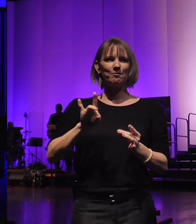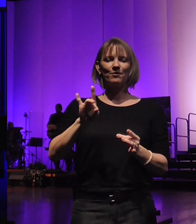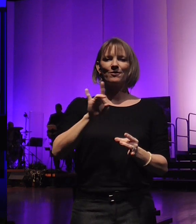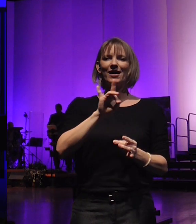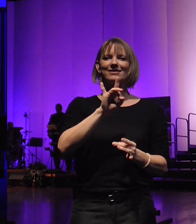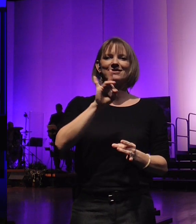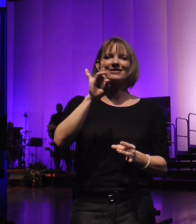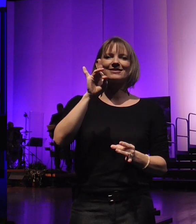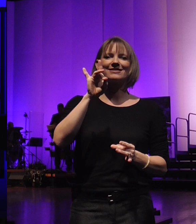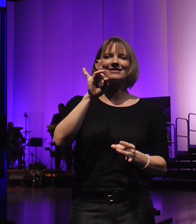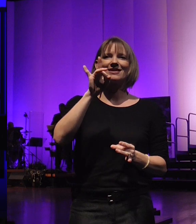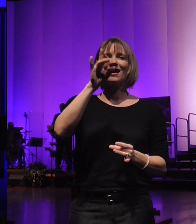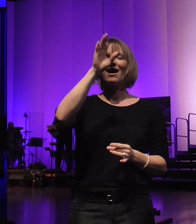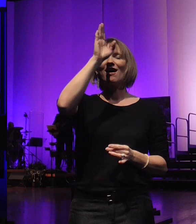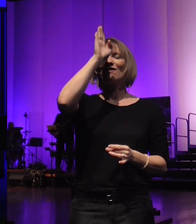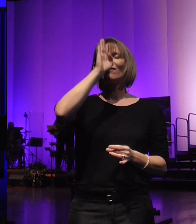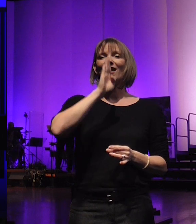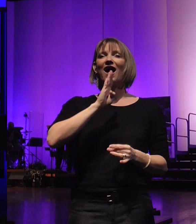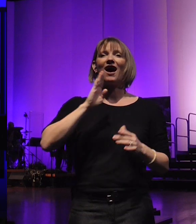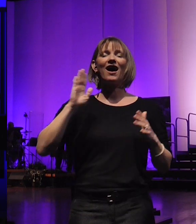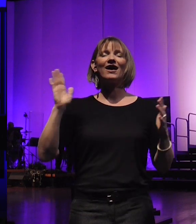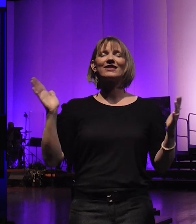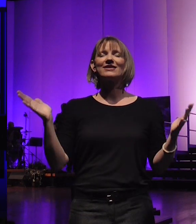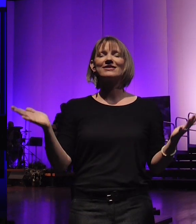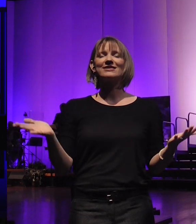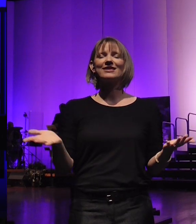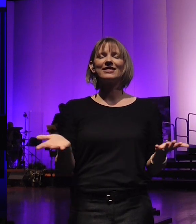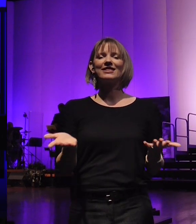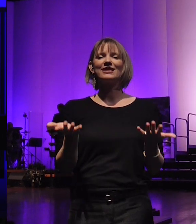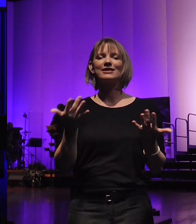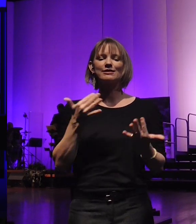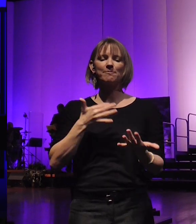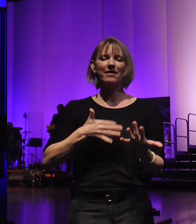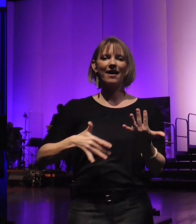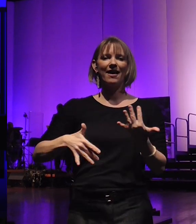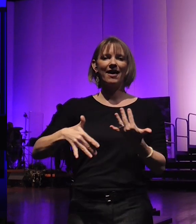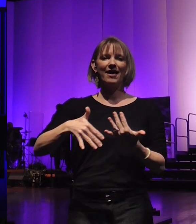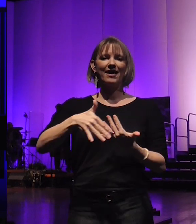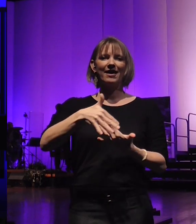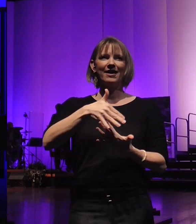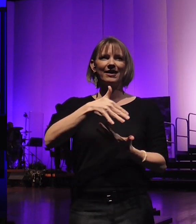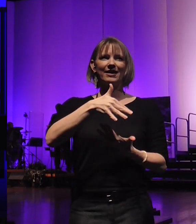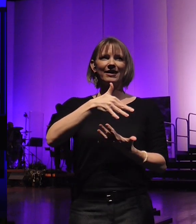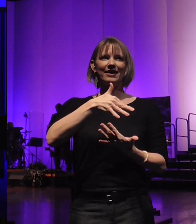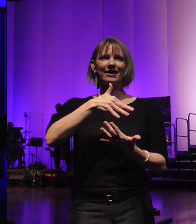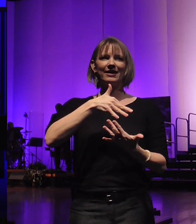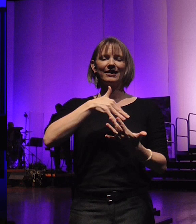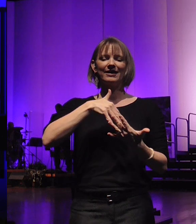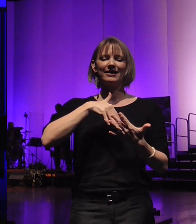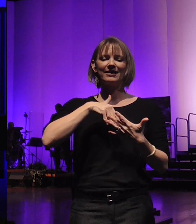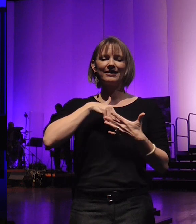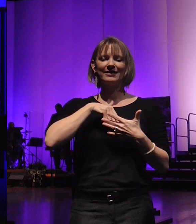Surely the presence of God is in this place.